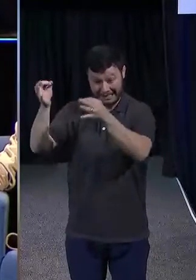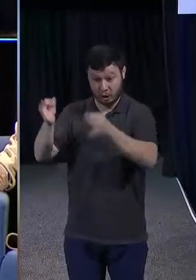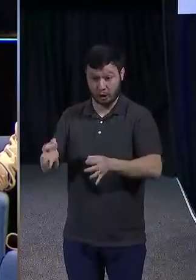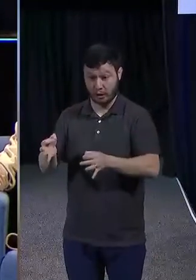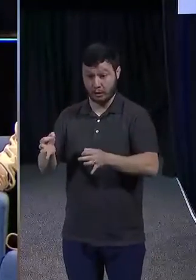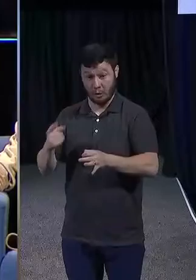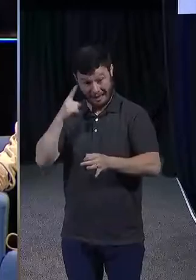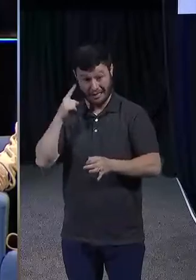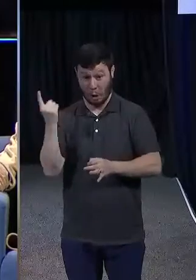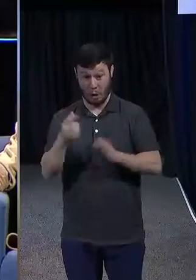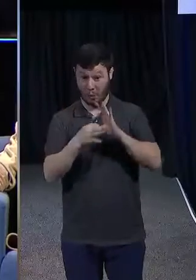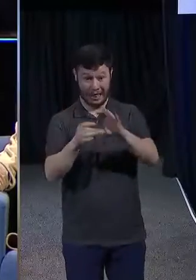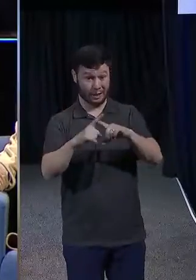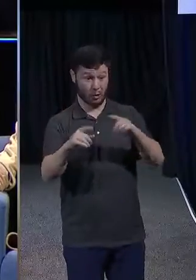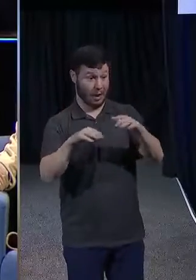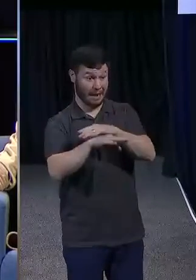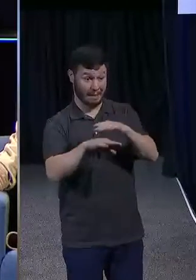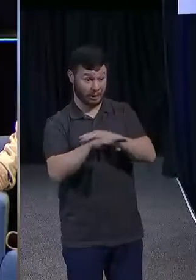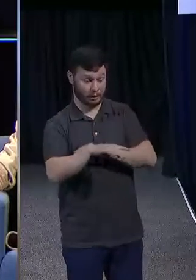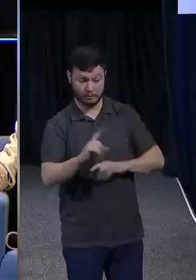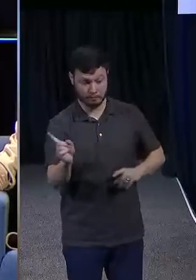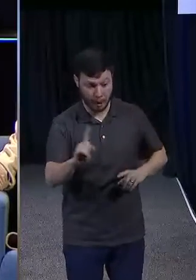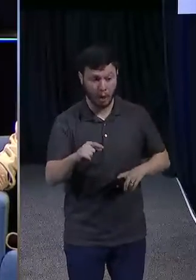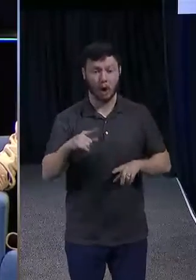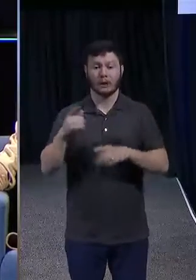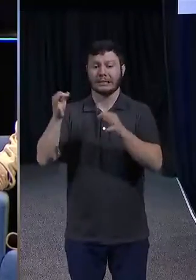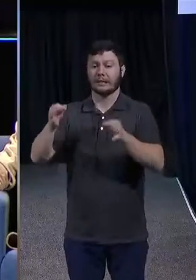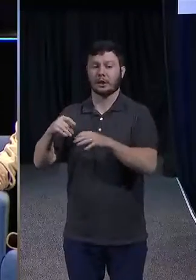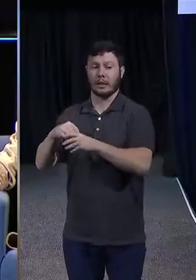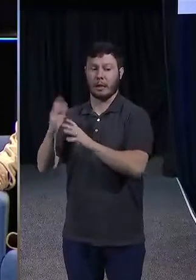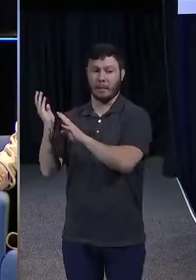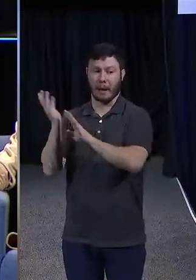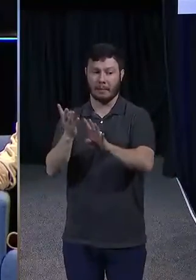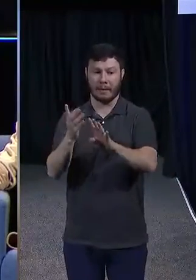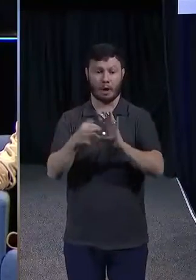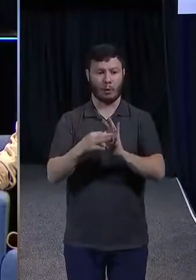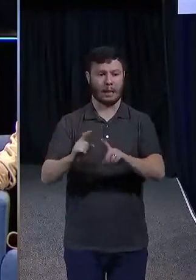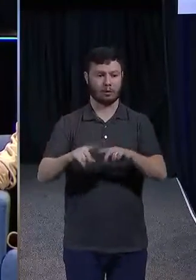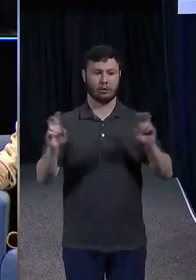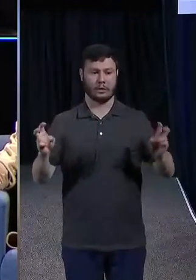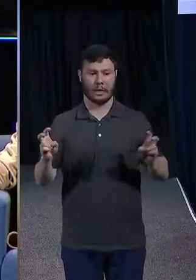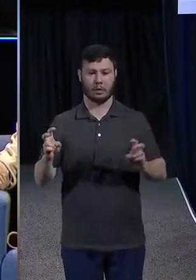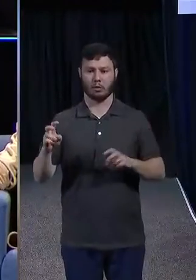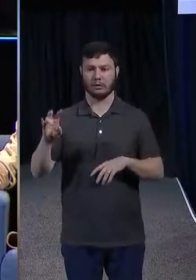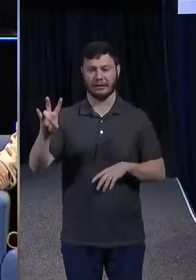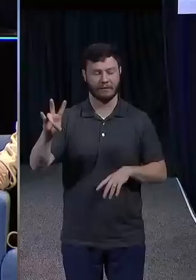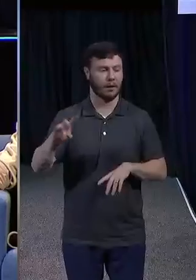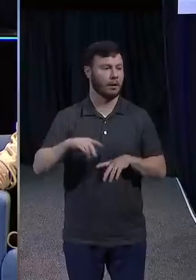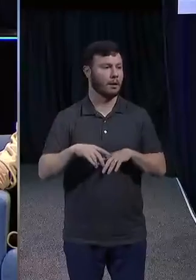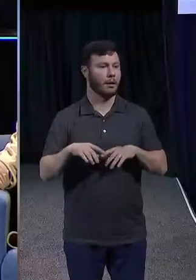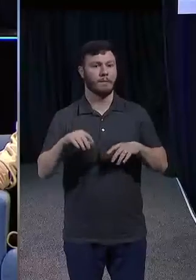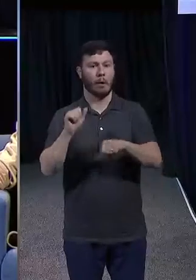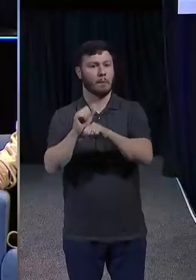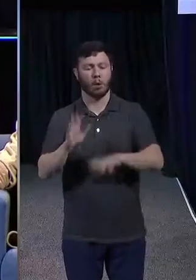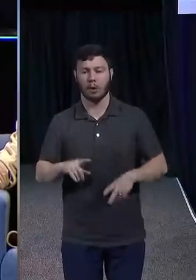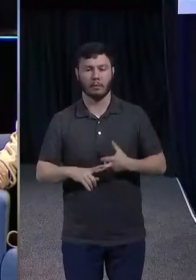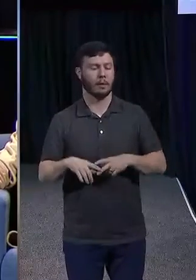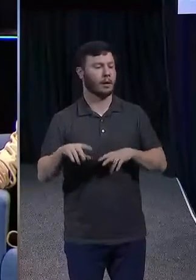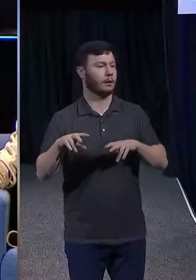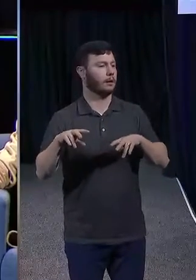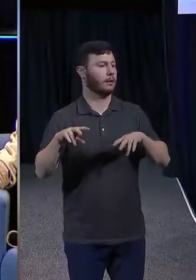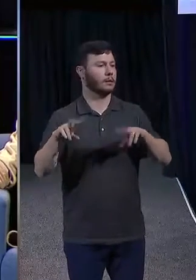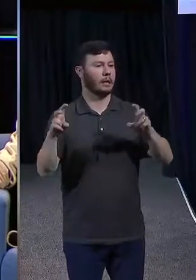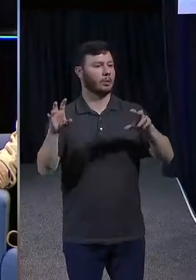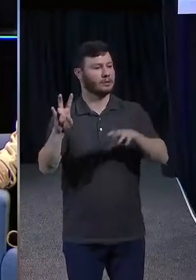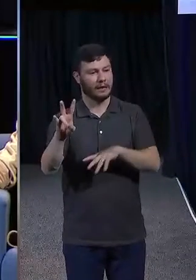admissions, there are decisions in the pipeline that have to do with Title VII, employment. There are decisions in the pipeline that have to do with